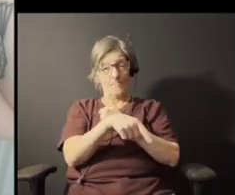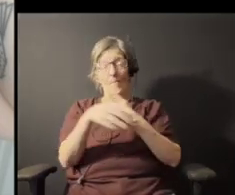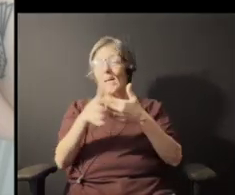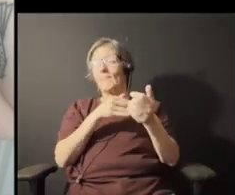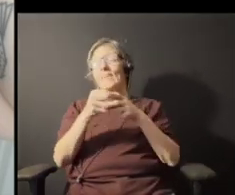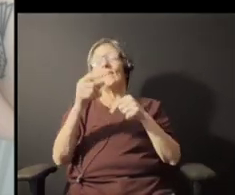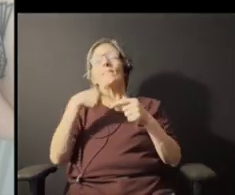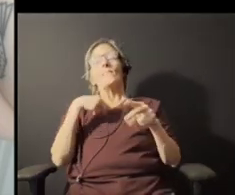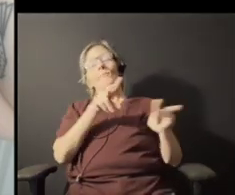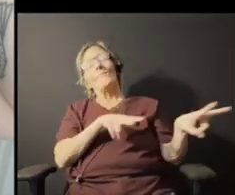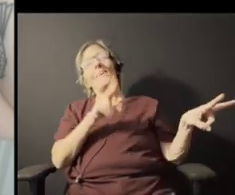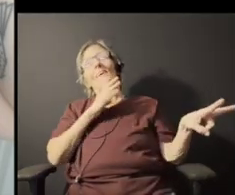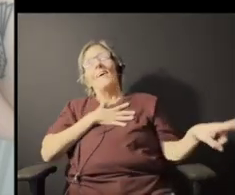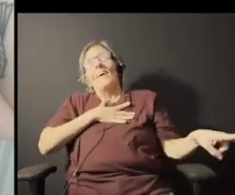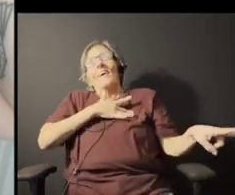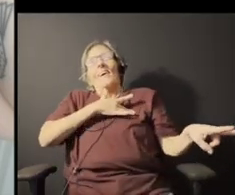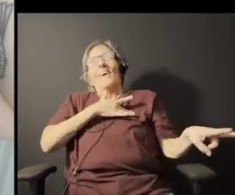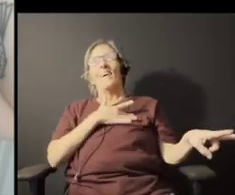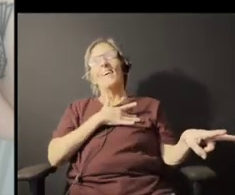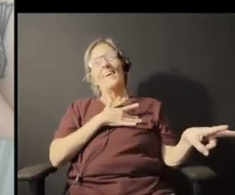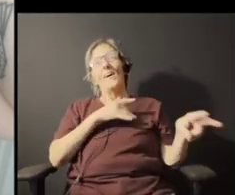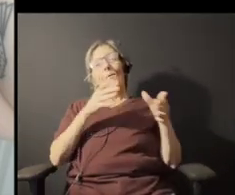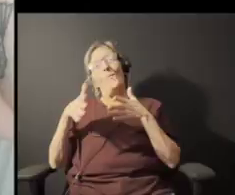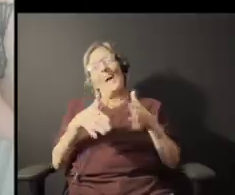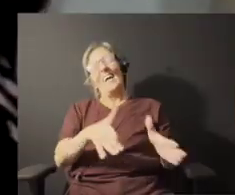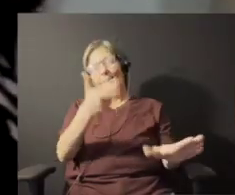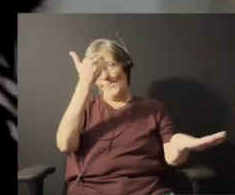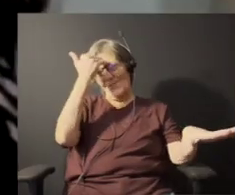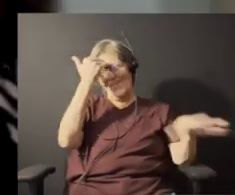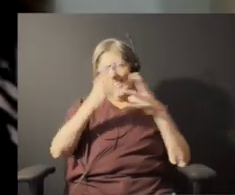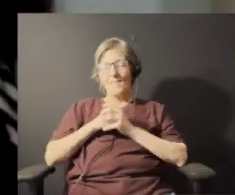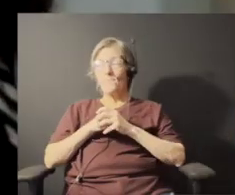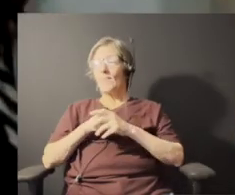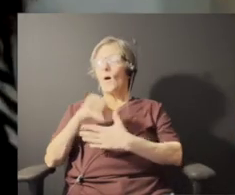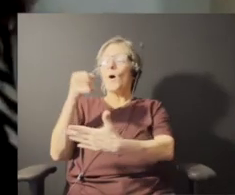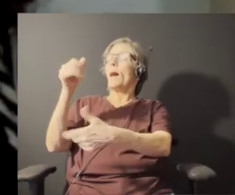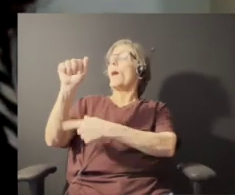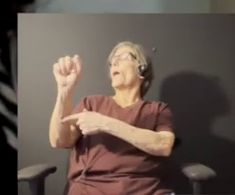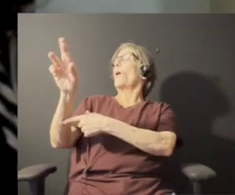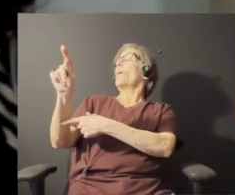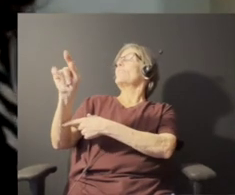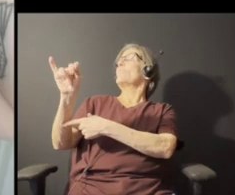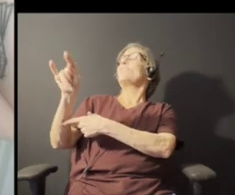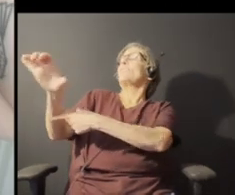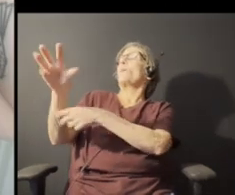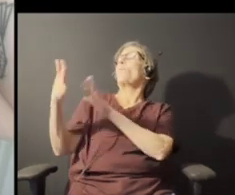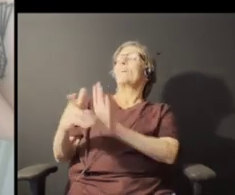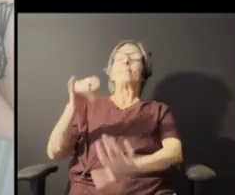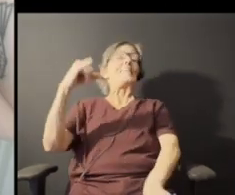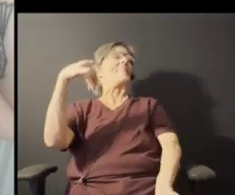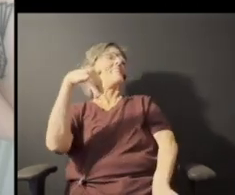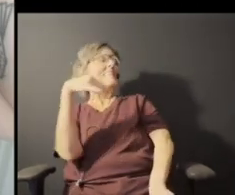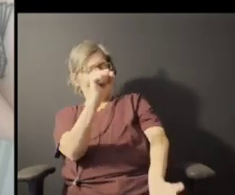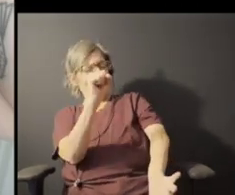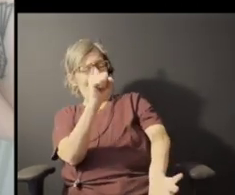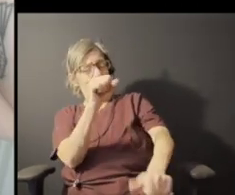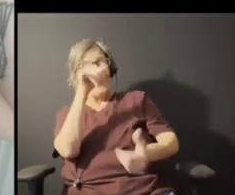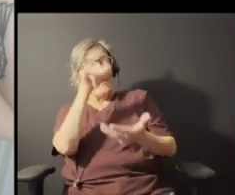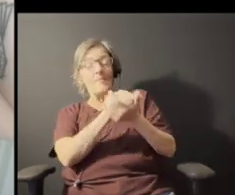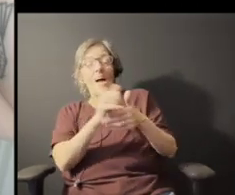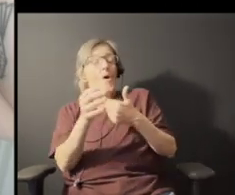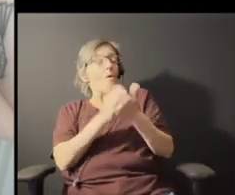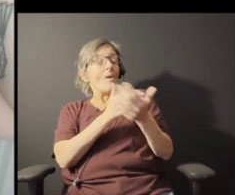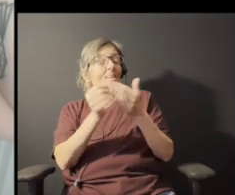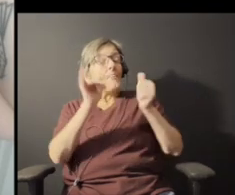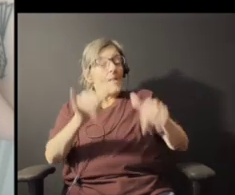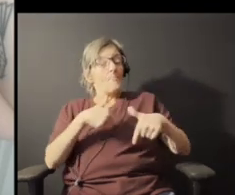of romanticized way. Yeah, an artistic way. Yes. And in order